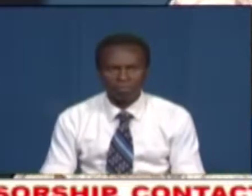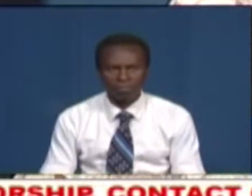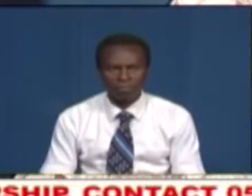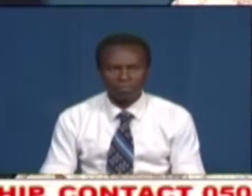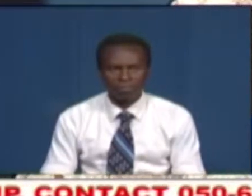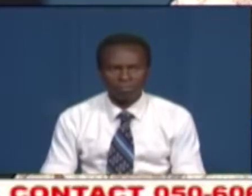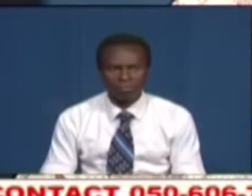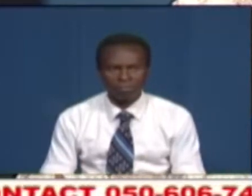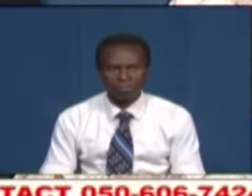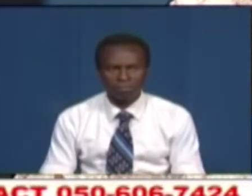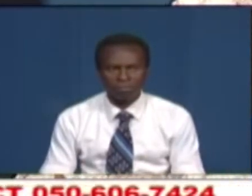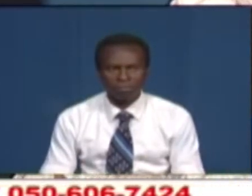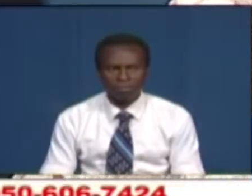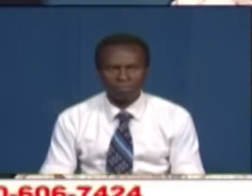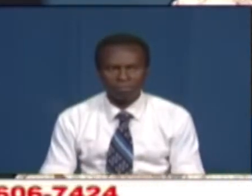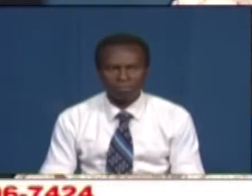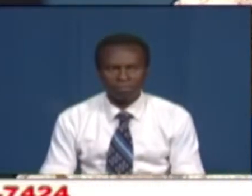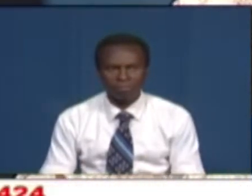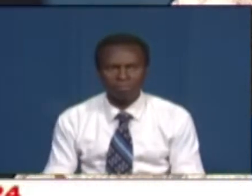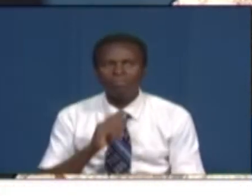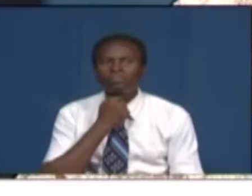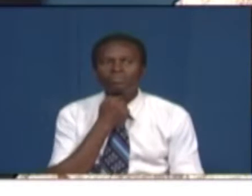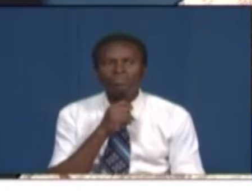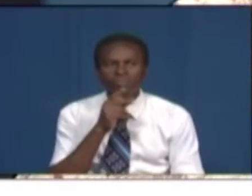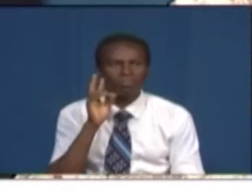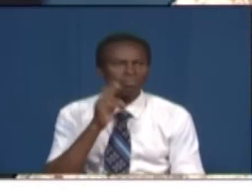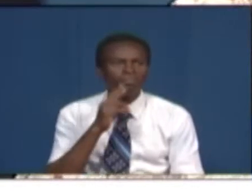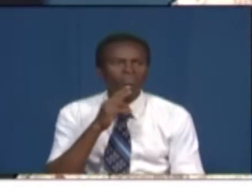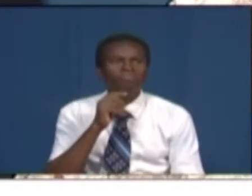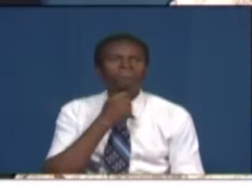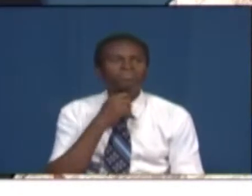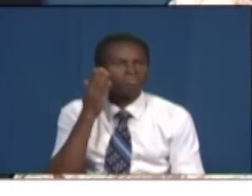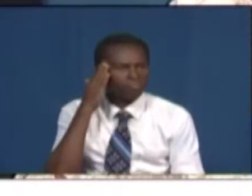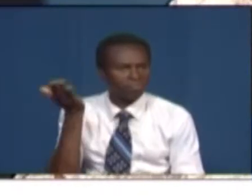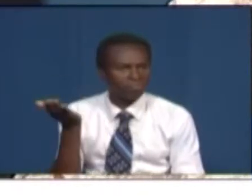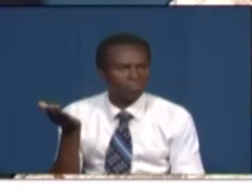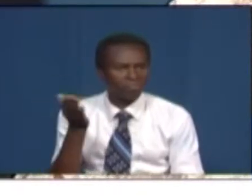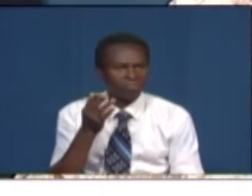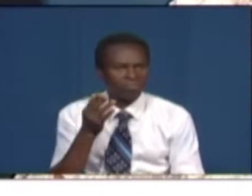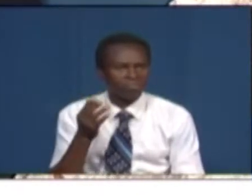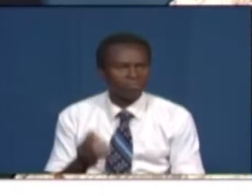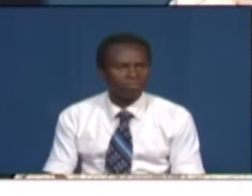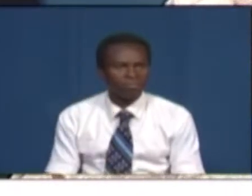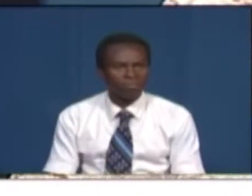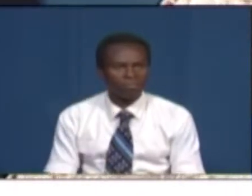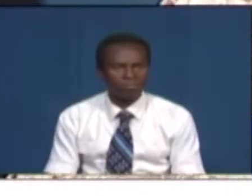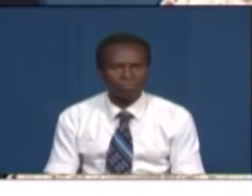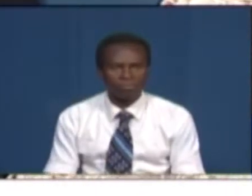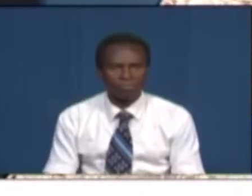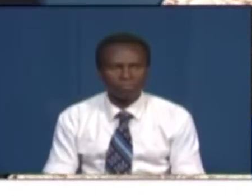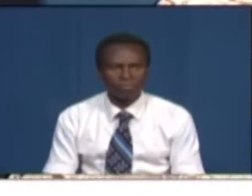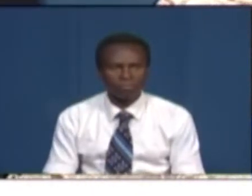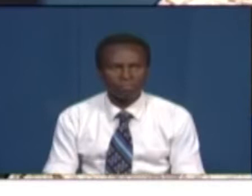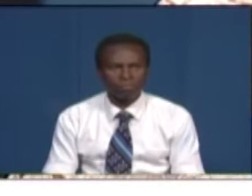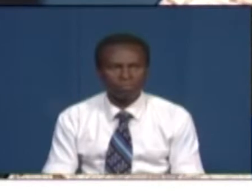leaves can be handled like that. It's not only sweet potato, but cassava leaves as well, you know. So we have to